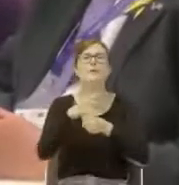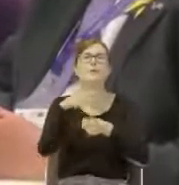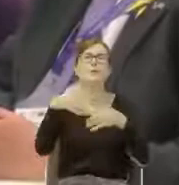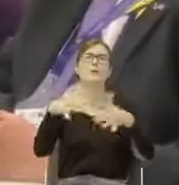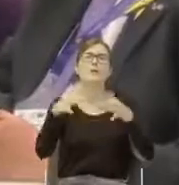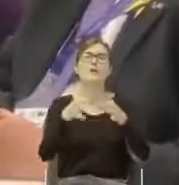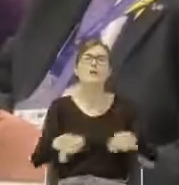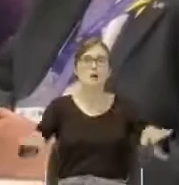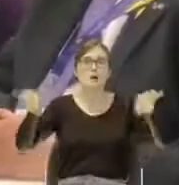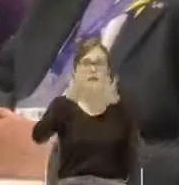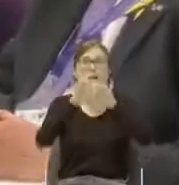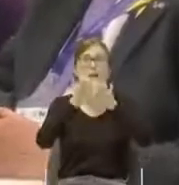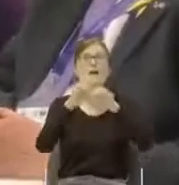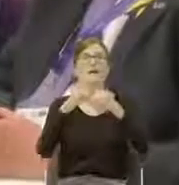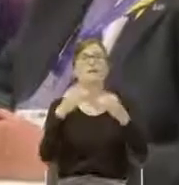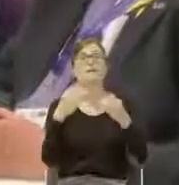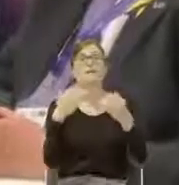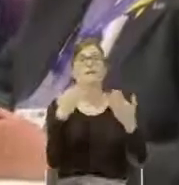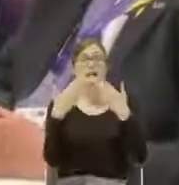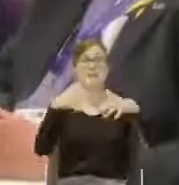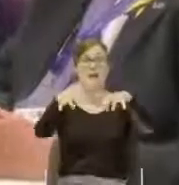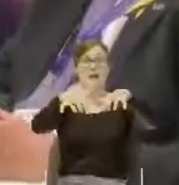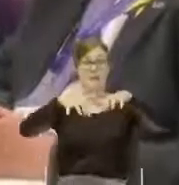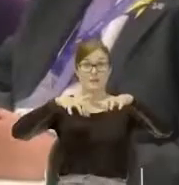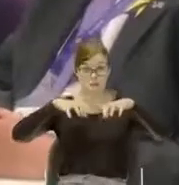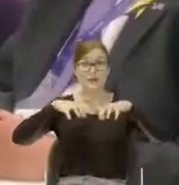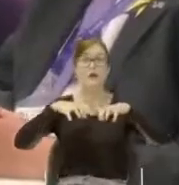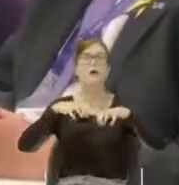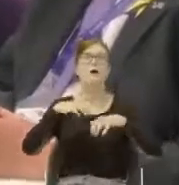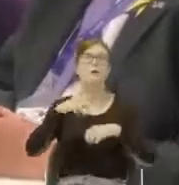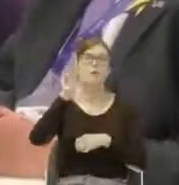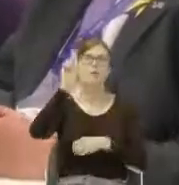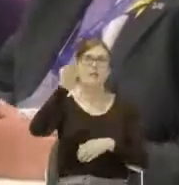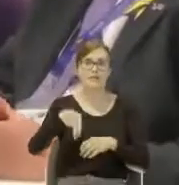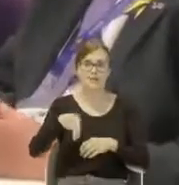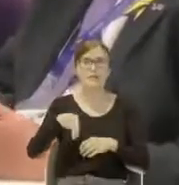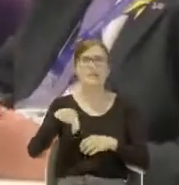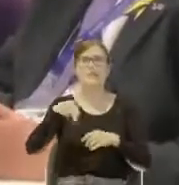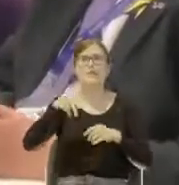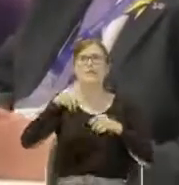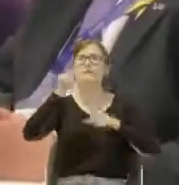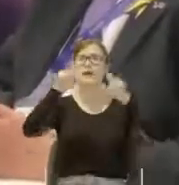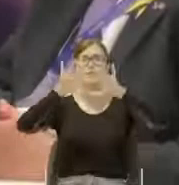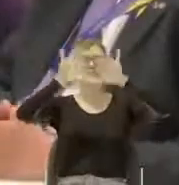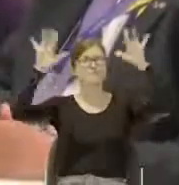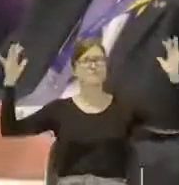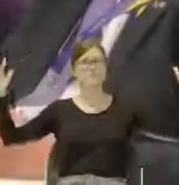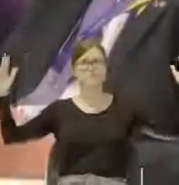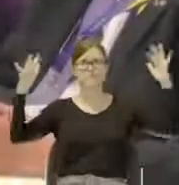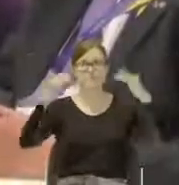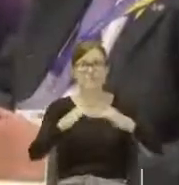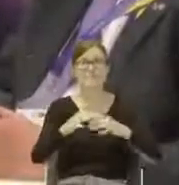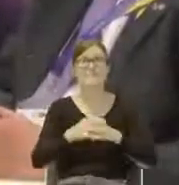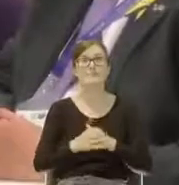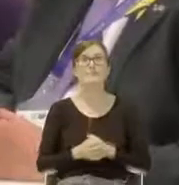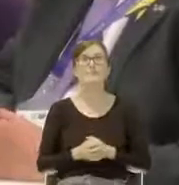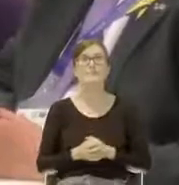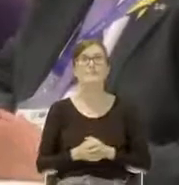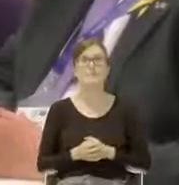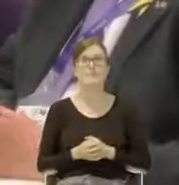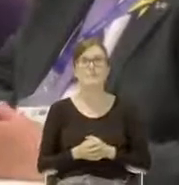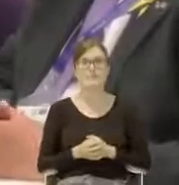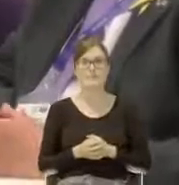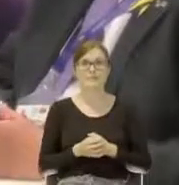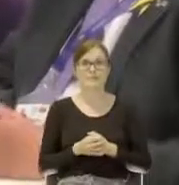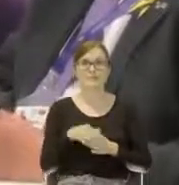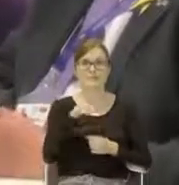Assembly, where we will bring the voices and the priorities of local and regional government to our member state and at the